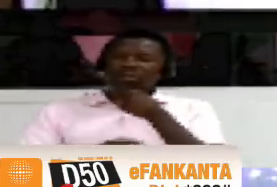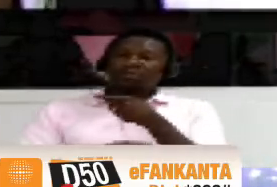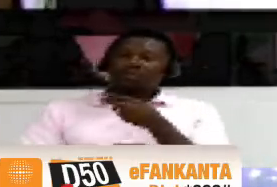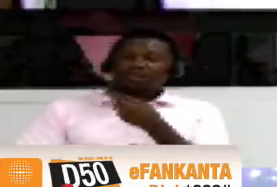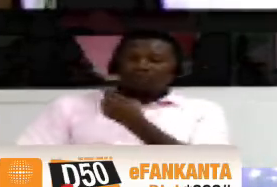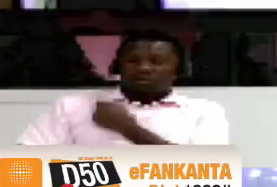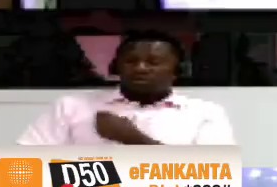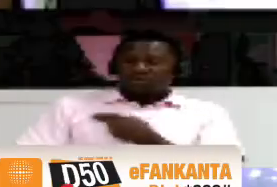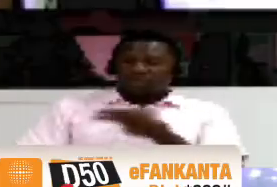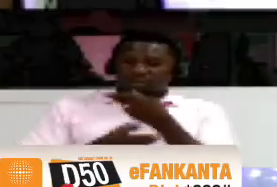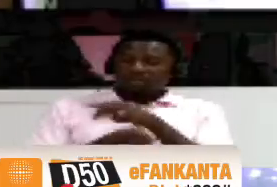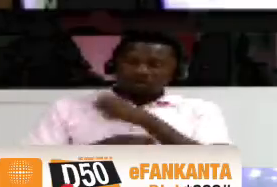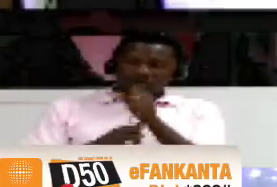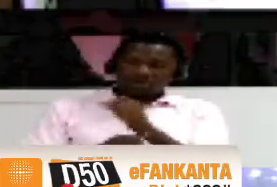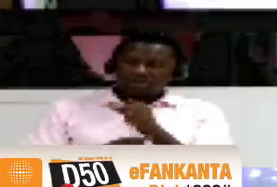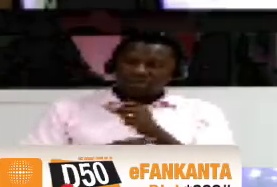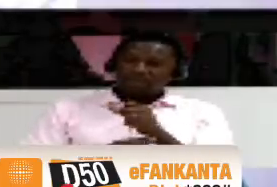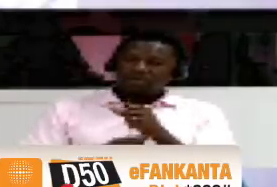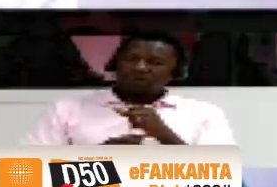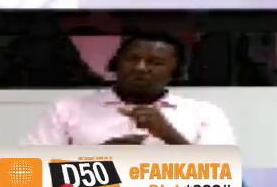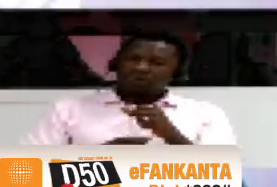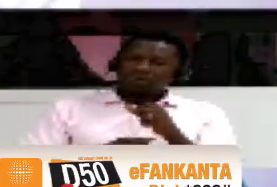in relation to the death of Mr. Bari?